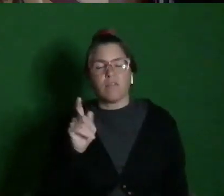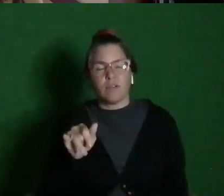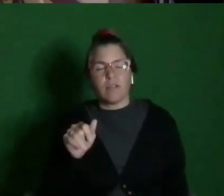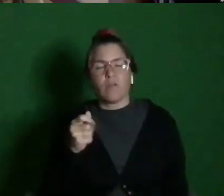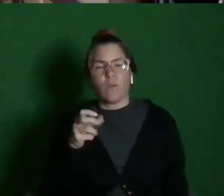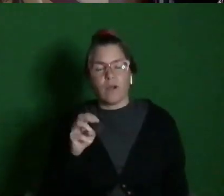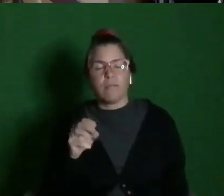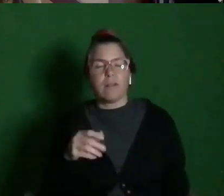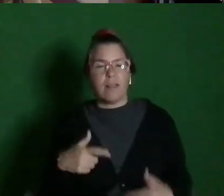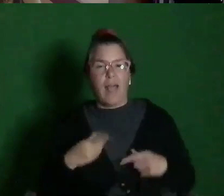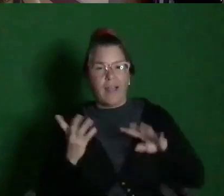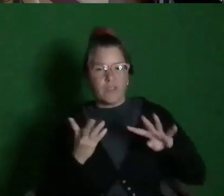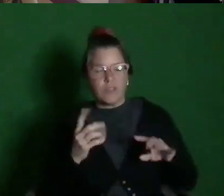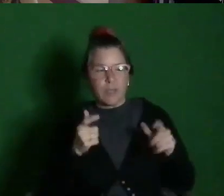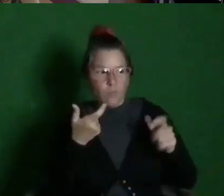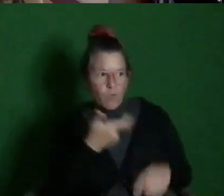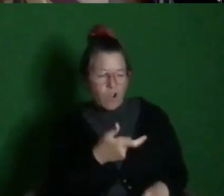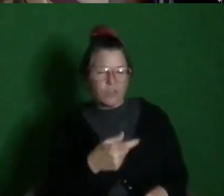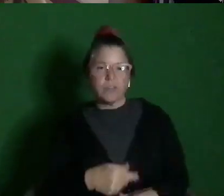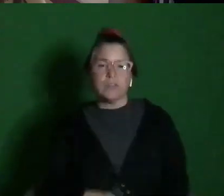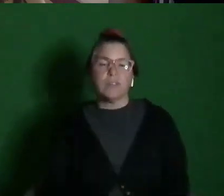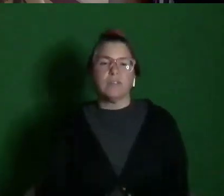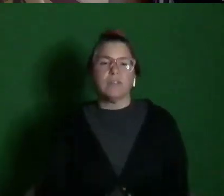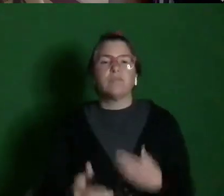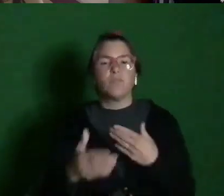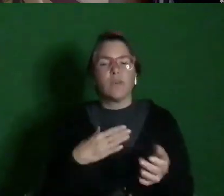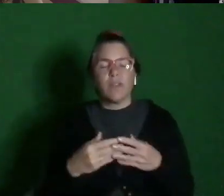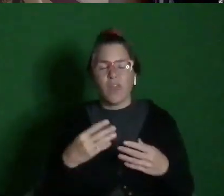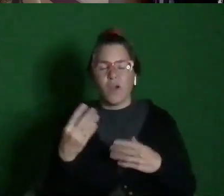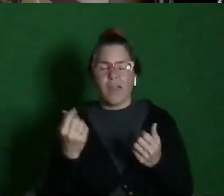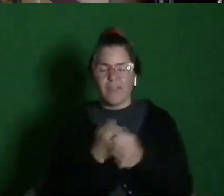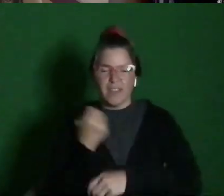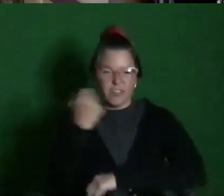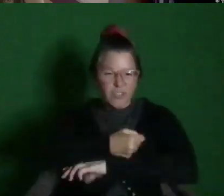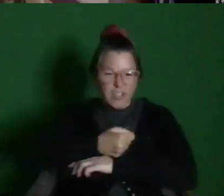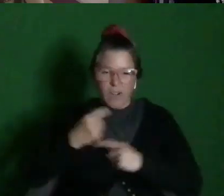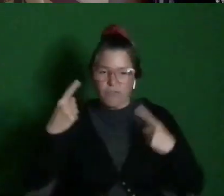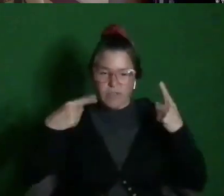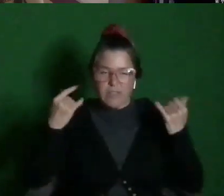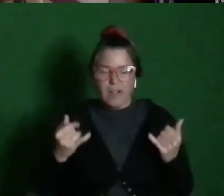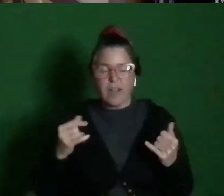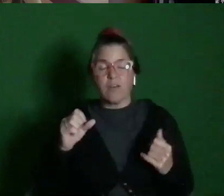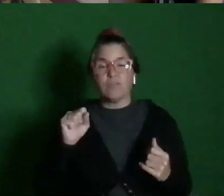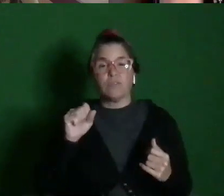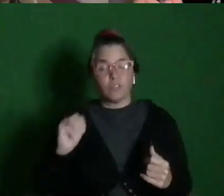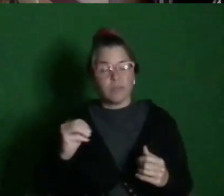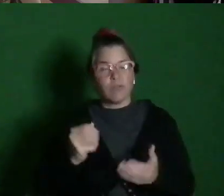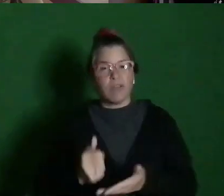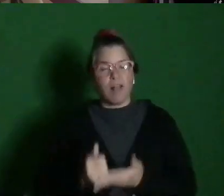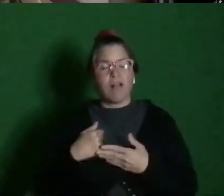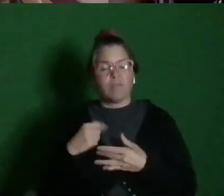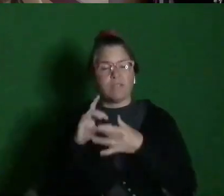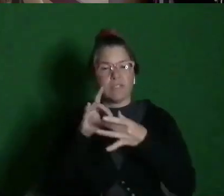streams, which is really cool. So it sounds like even though things are kind of crazy right now, the age of social media has really helped us connect